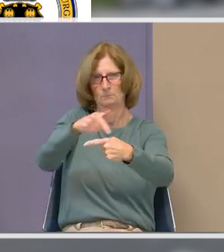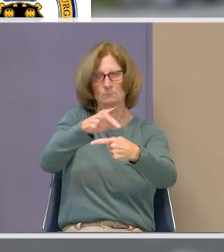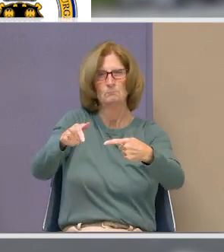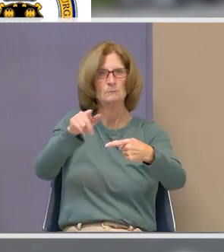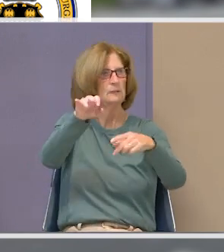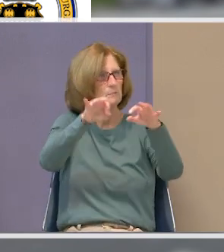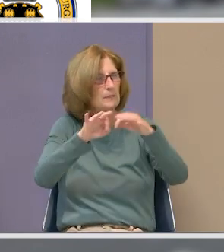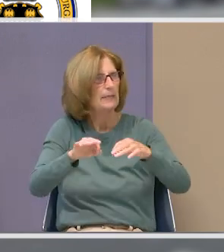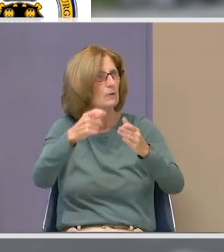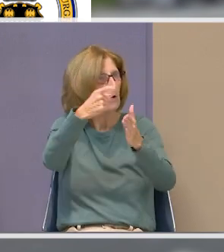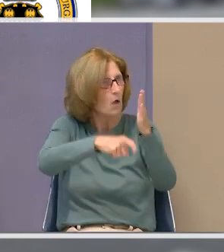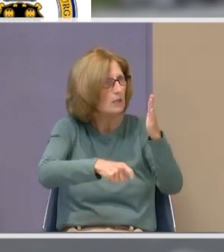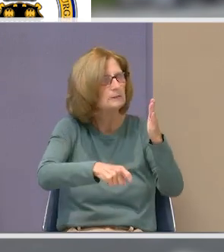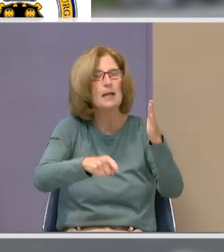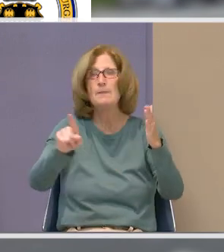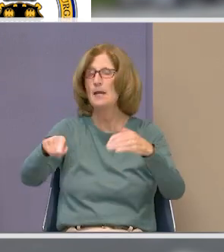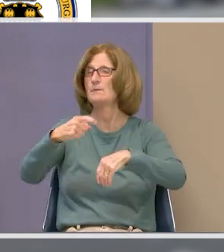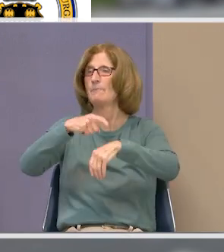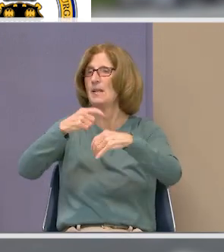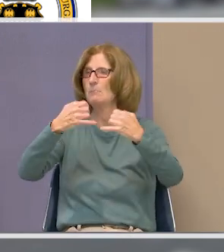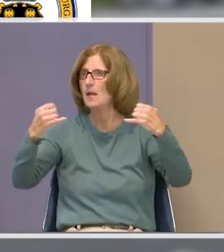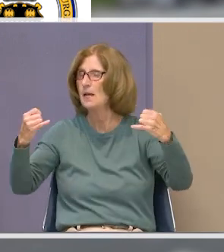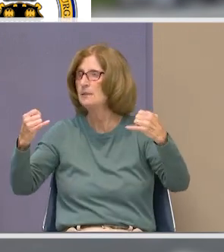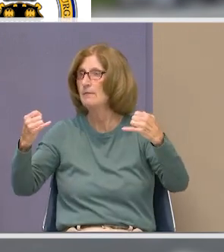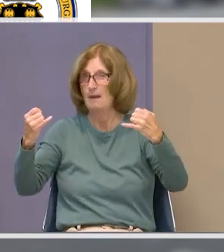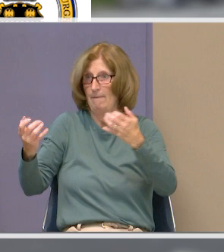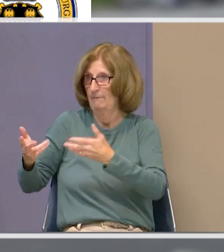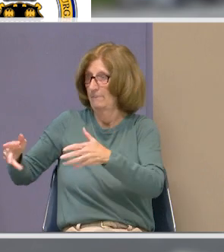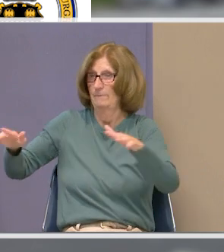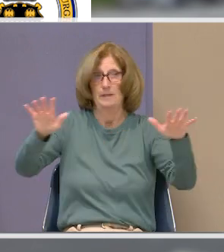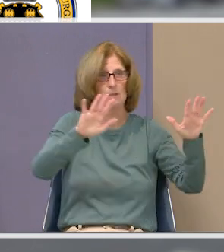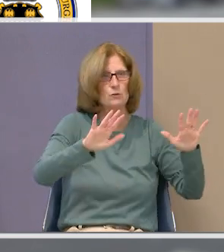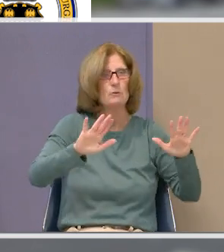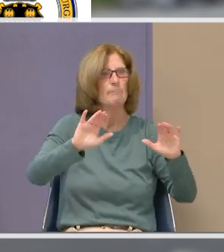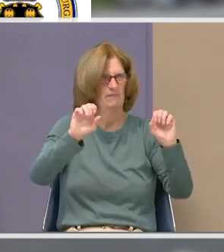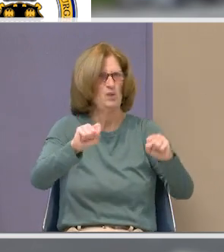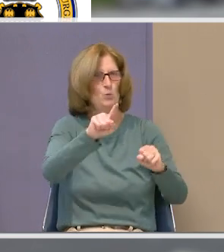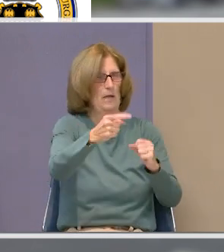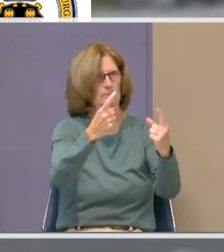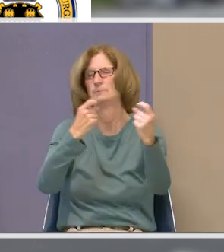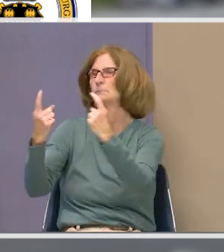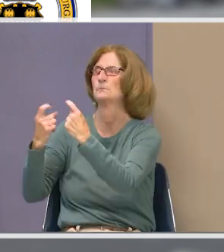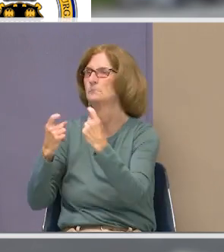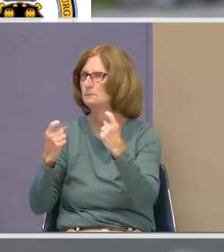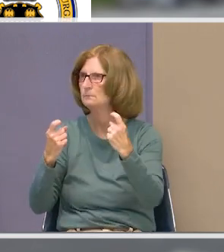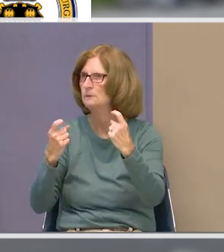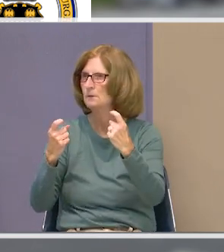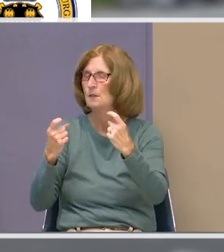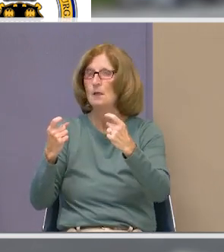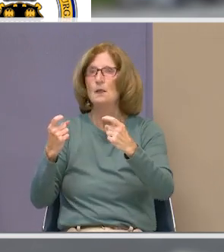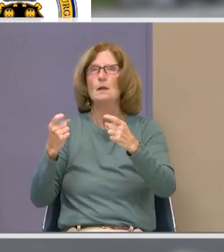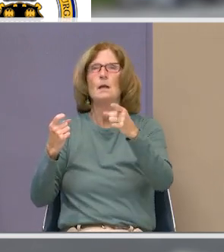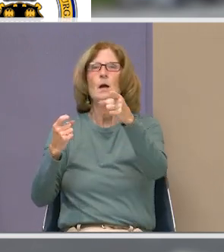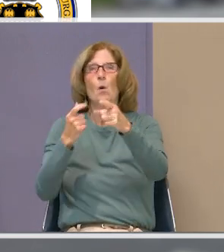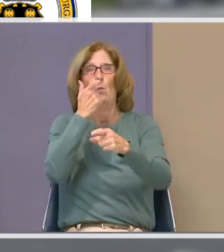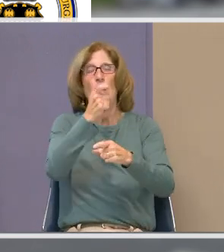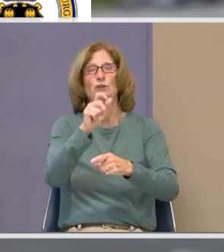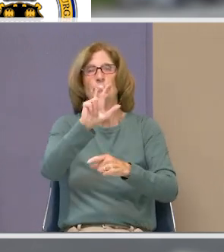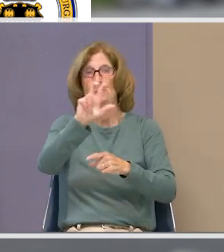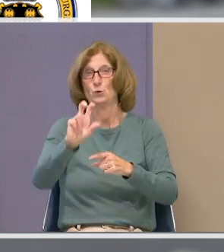and timeline, and then there'll be some opportunity for summary and questions. And if you're on